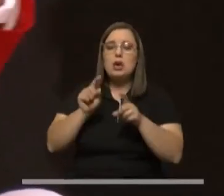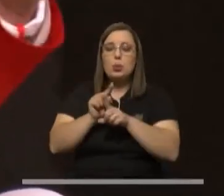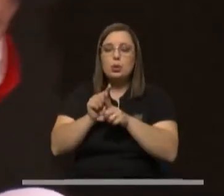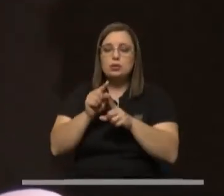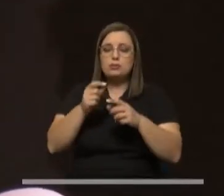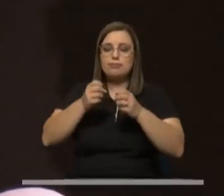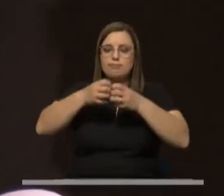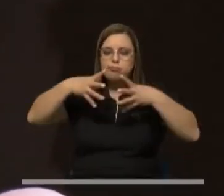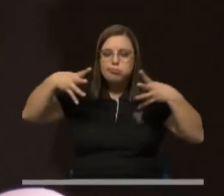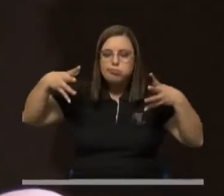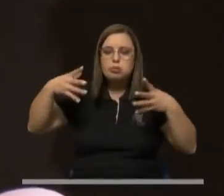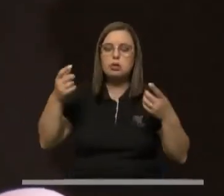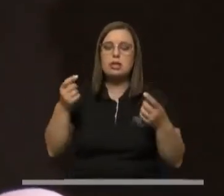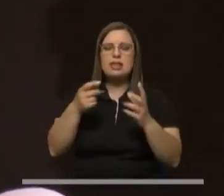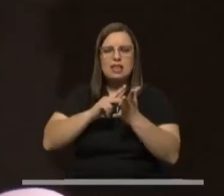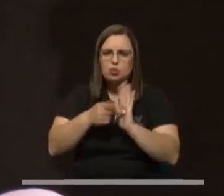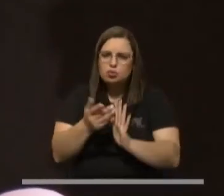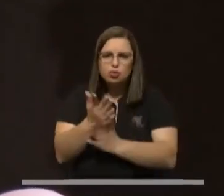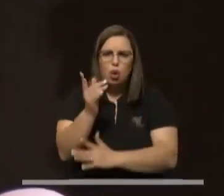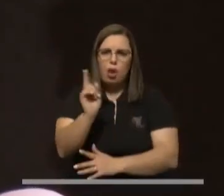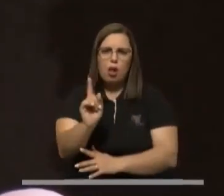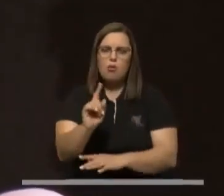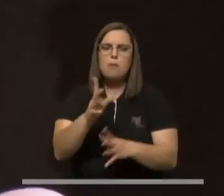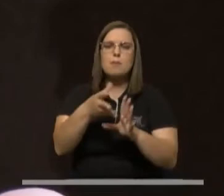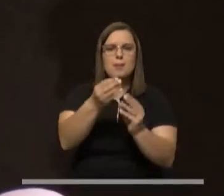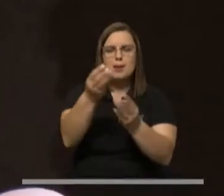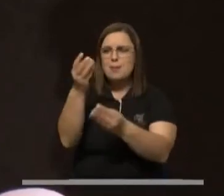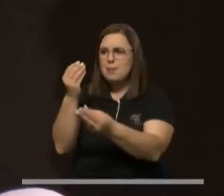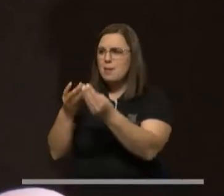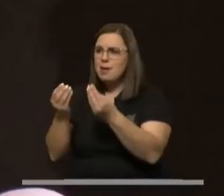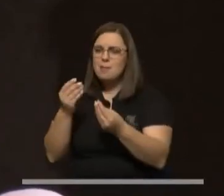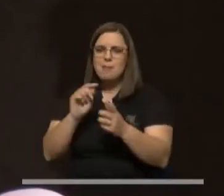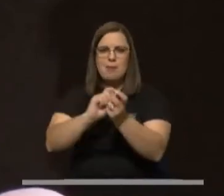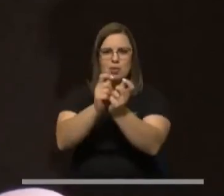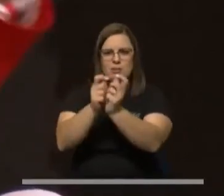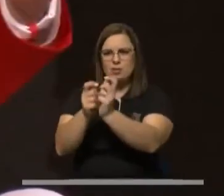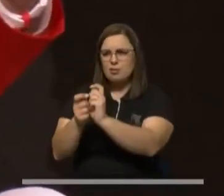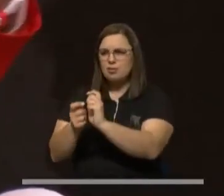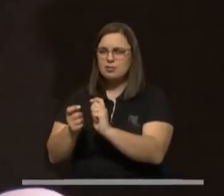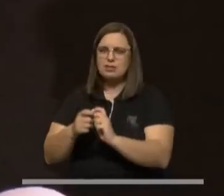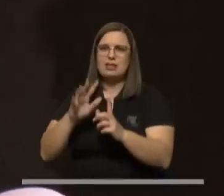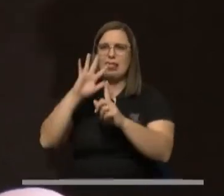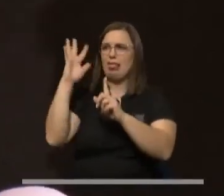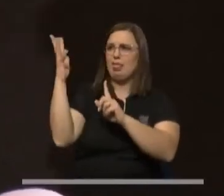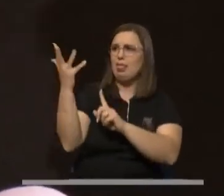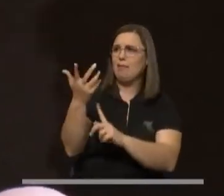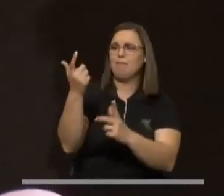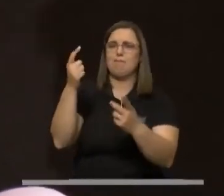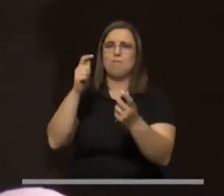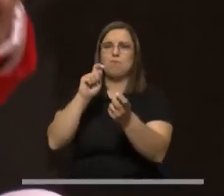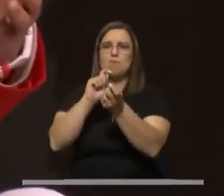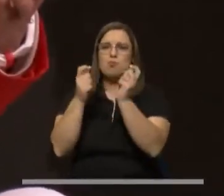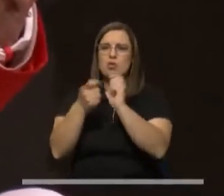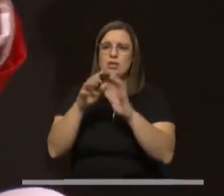so the technologies... The increase